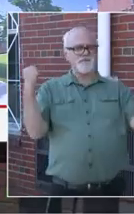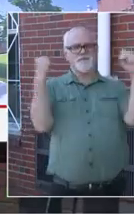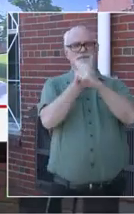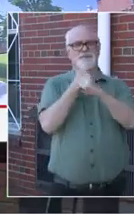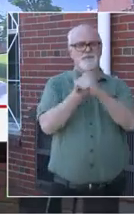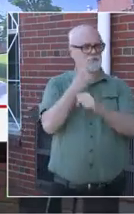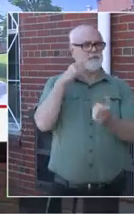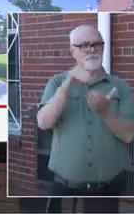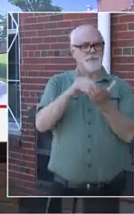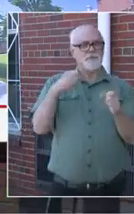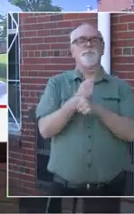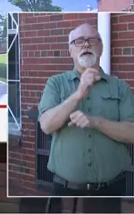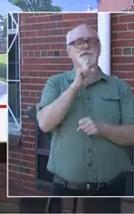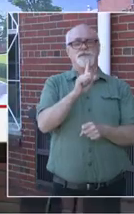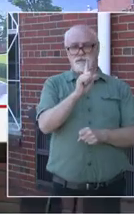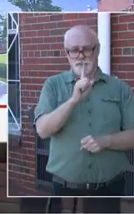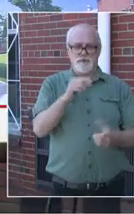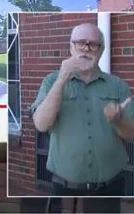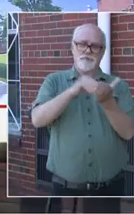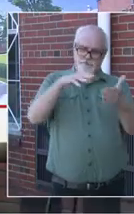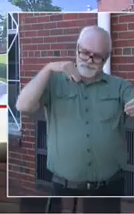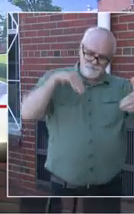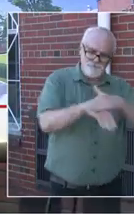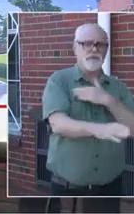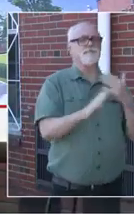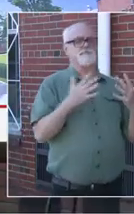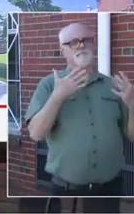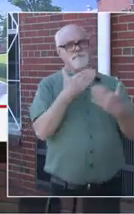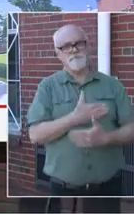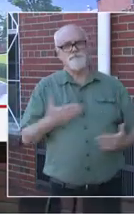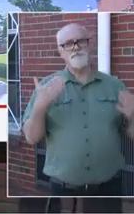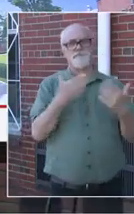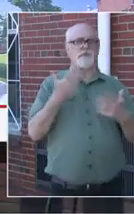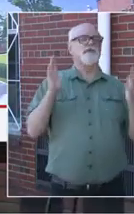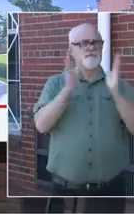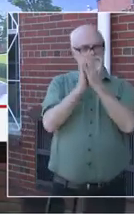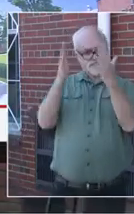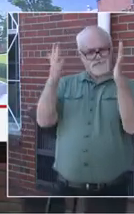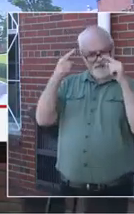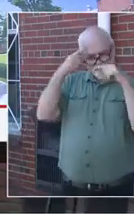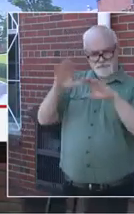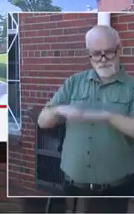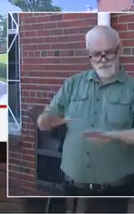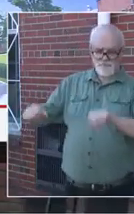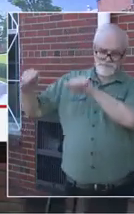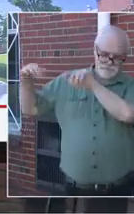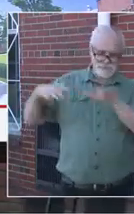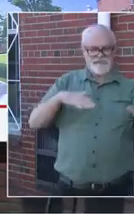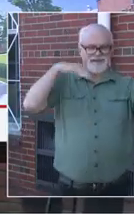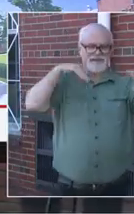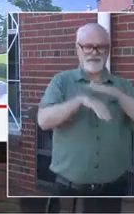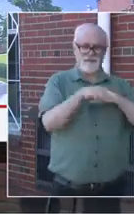need. Thank you so much. That is worth clapping for as well. So let's give them a round of applause.